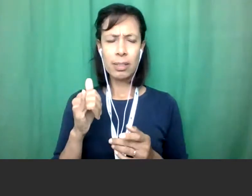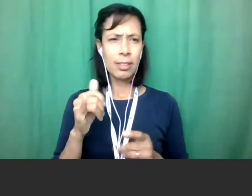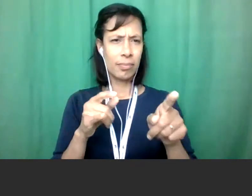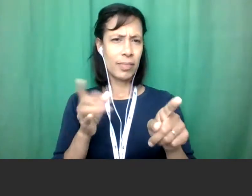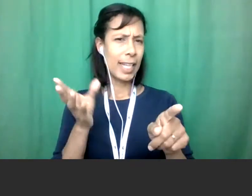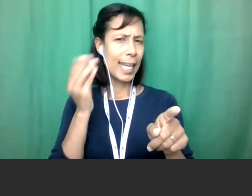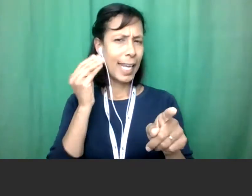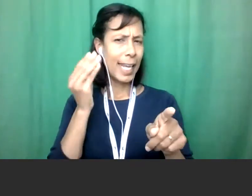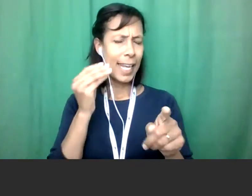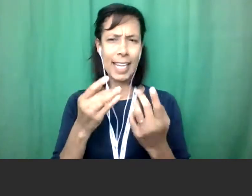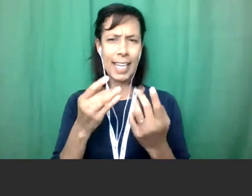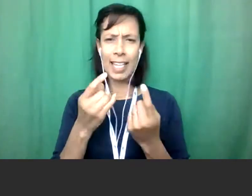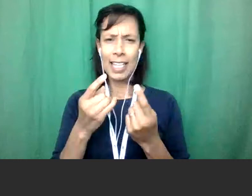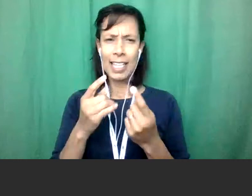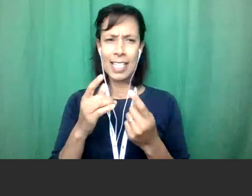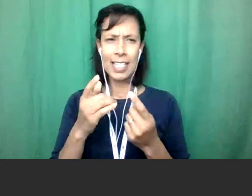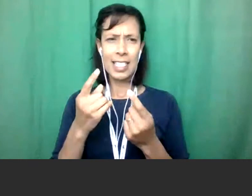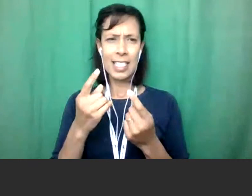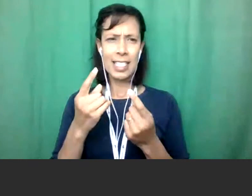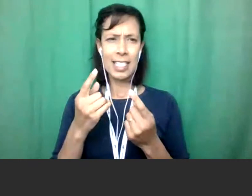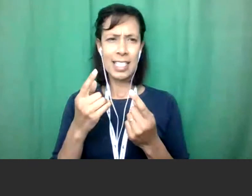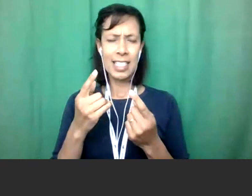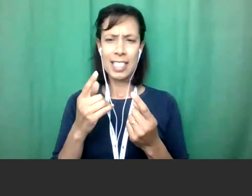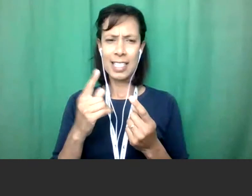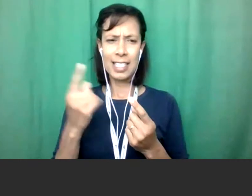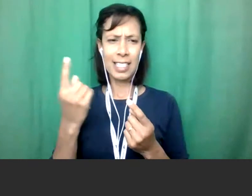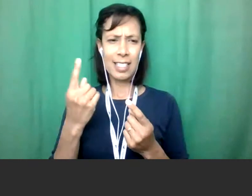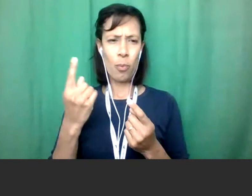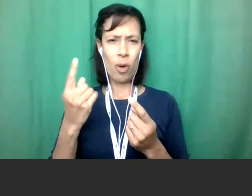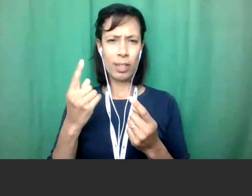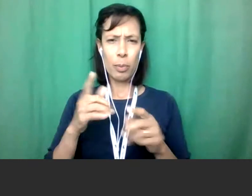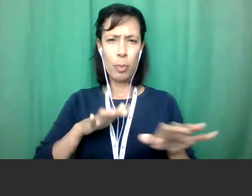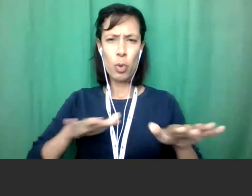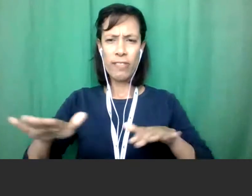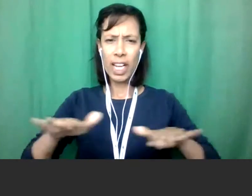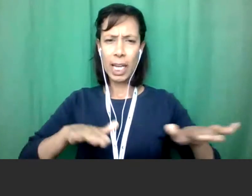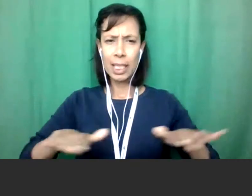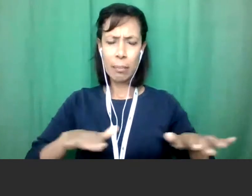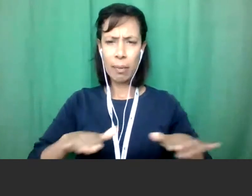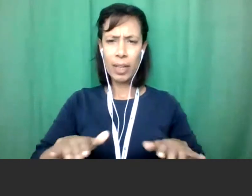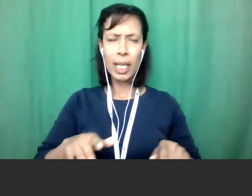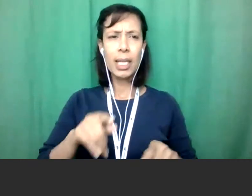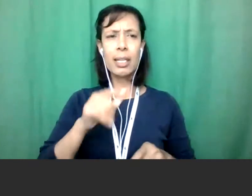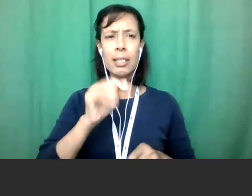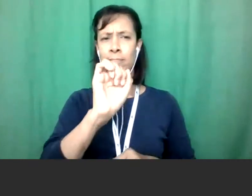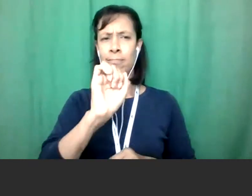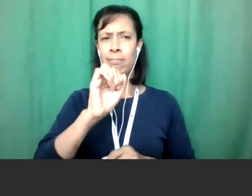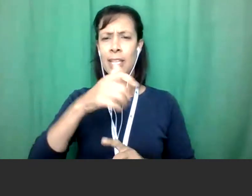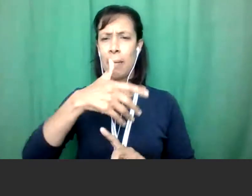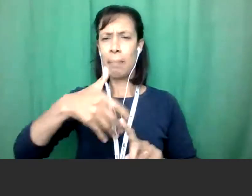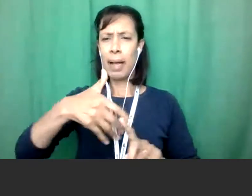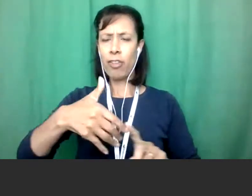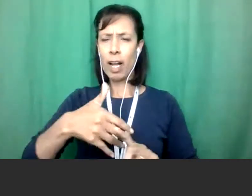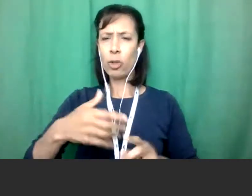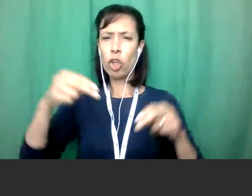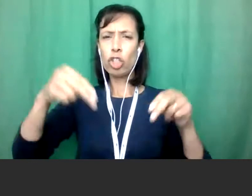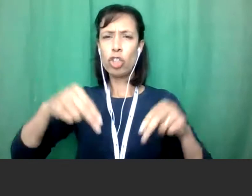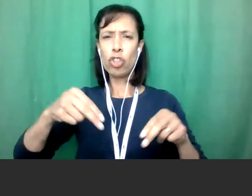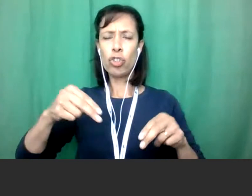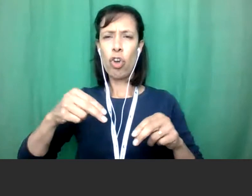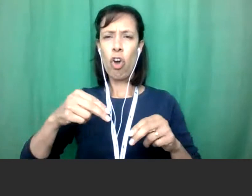could just switch off your mic, that would be great. The snoring noise, that's the dog. The dog's now settled down and is beside me, so that's not